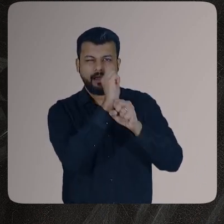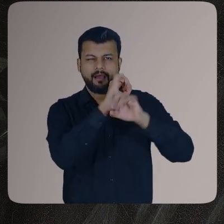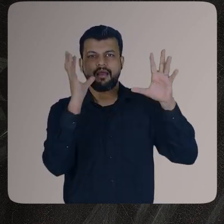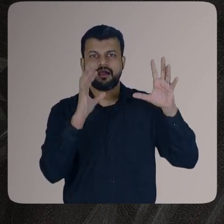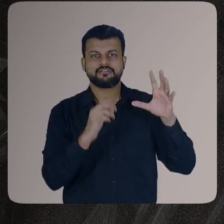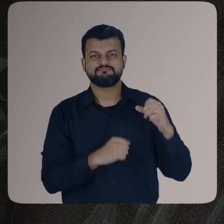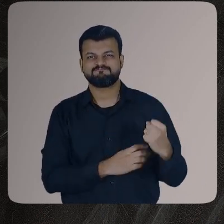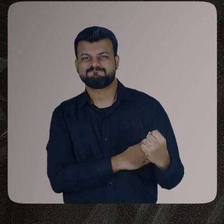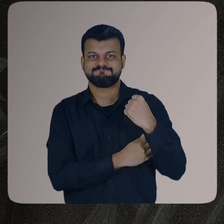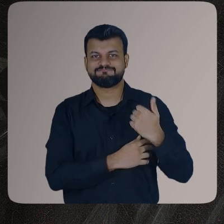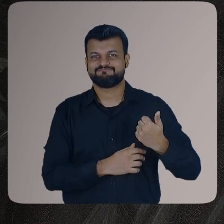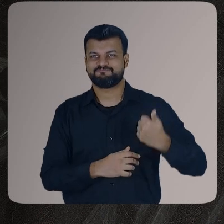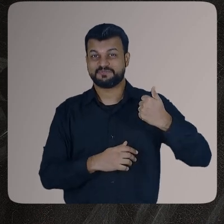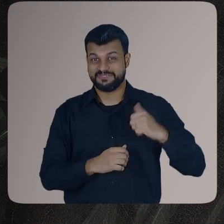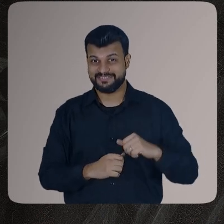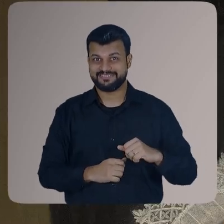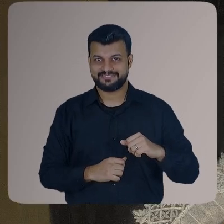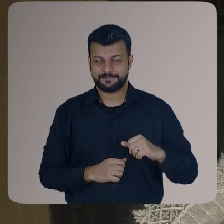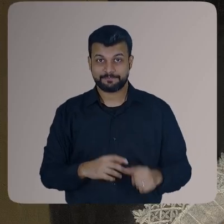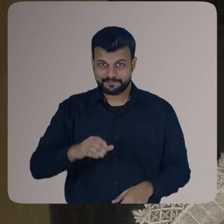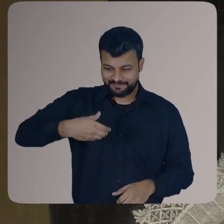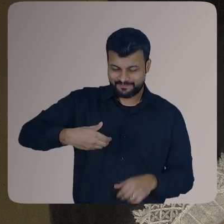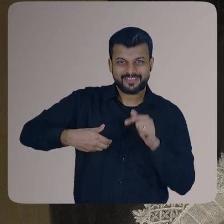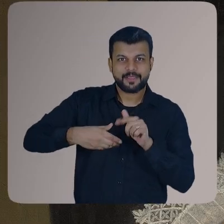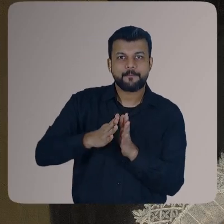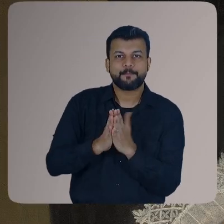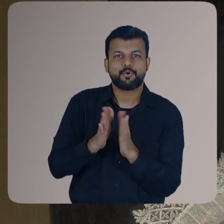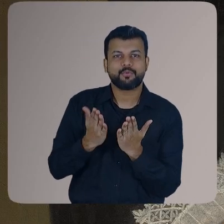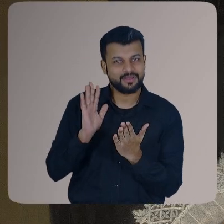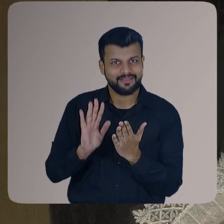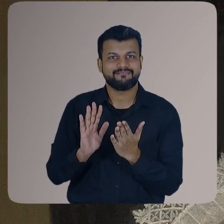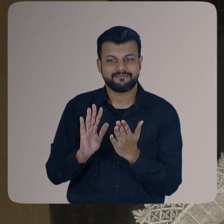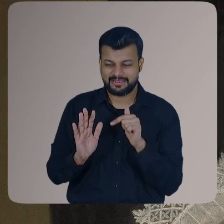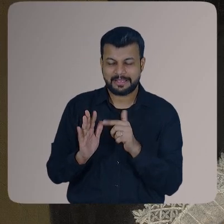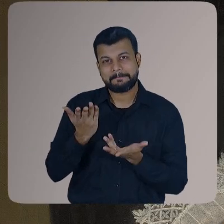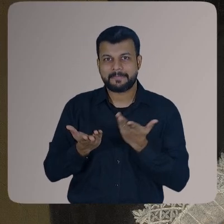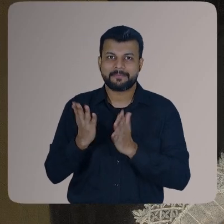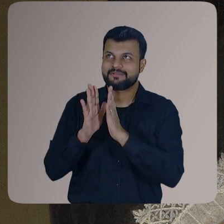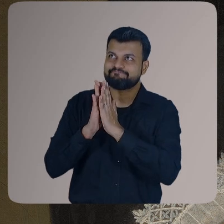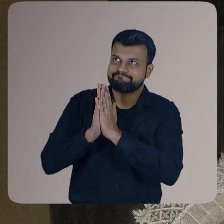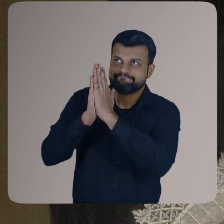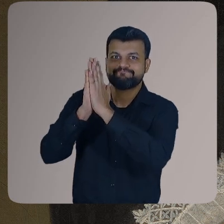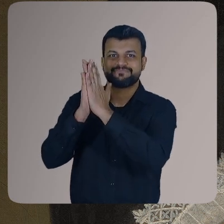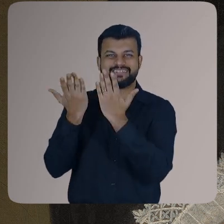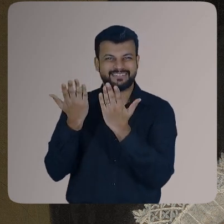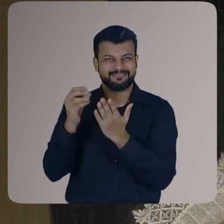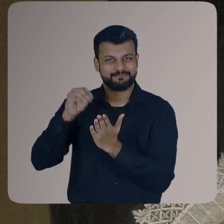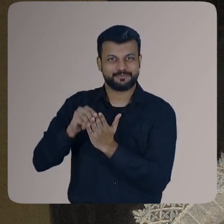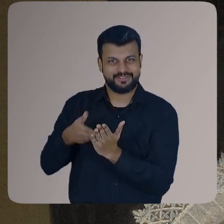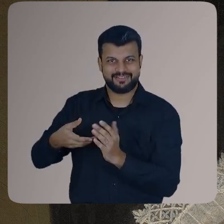of strength and a certain authority. The small book that she holds is meant to be understood as a